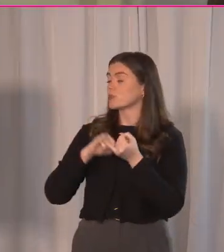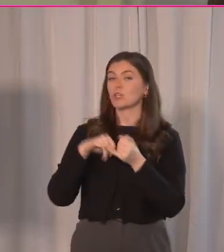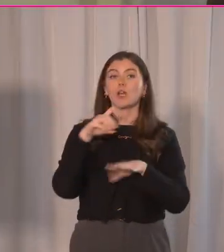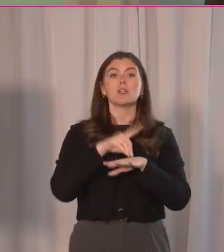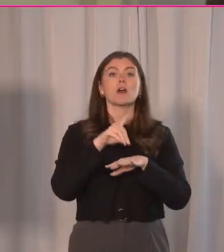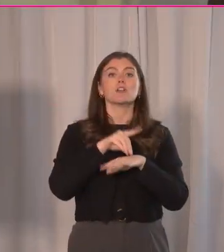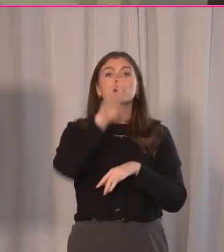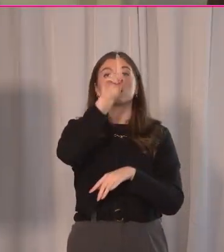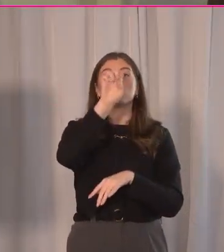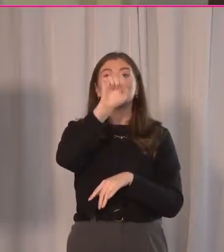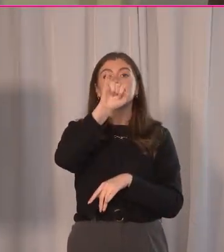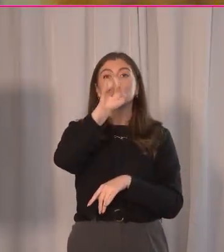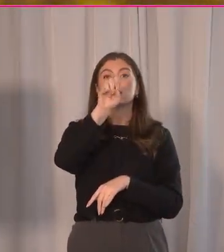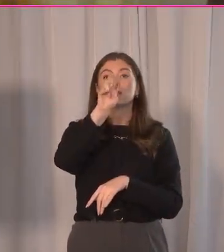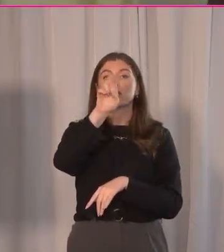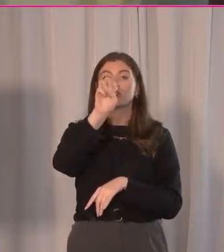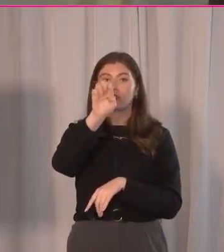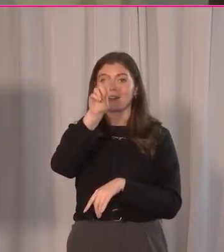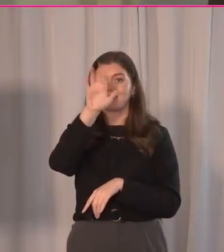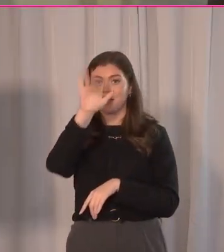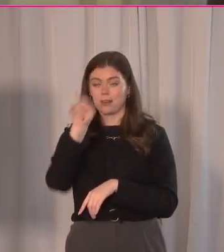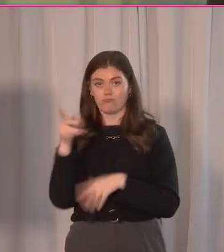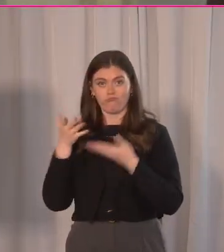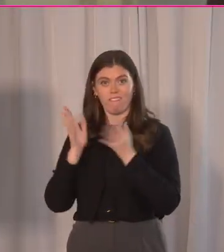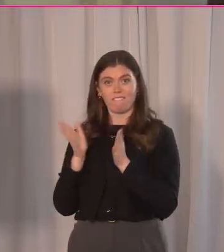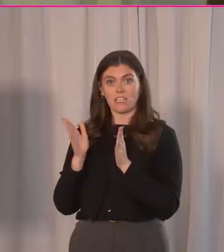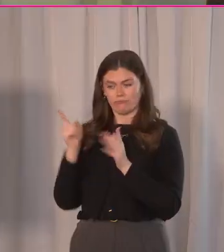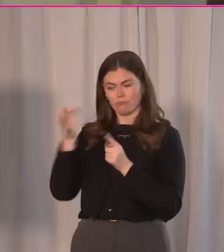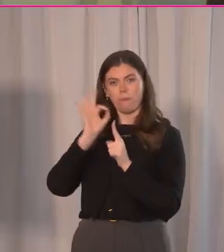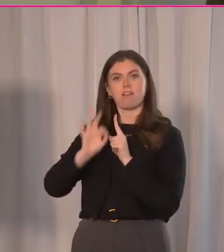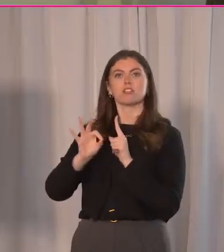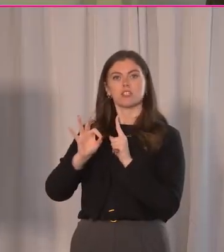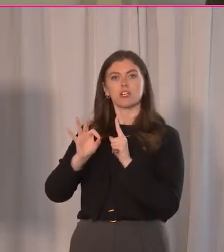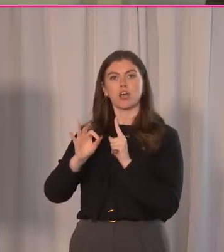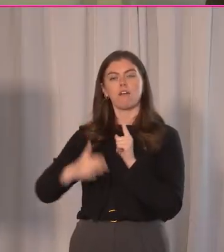Deirdre Daly. Deirdre has conducted, obviously she's Professor of